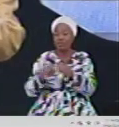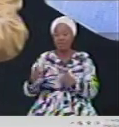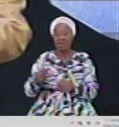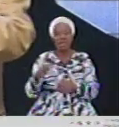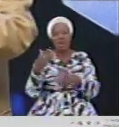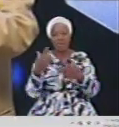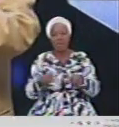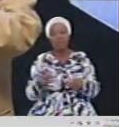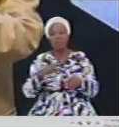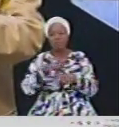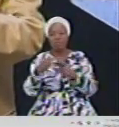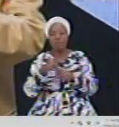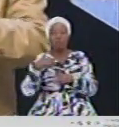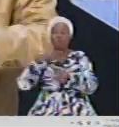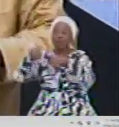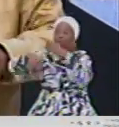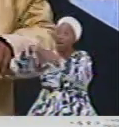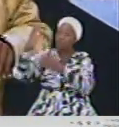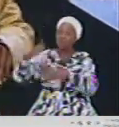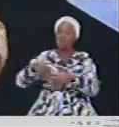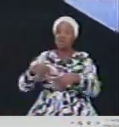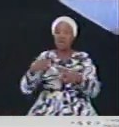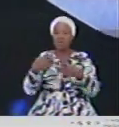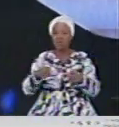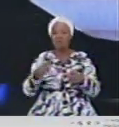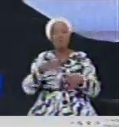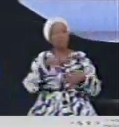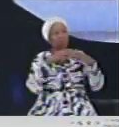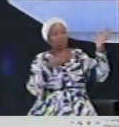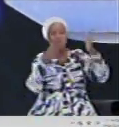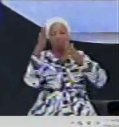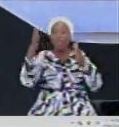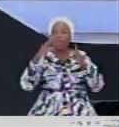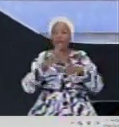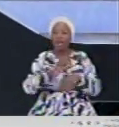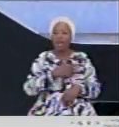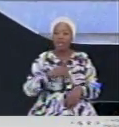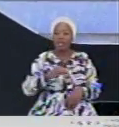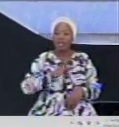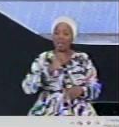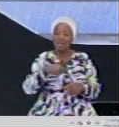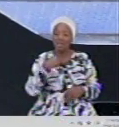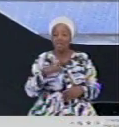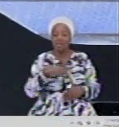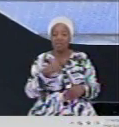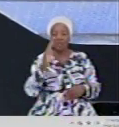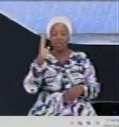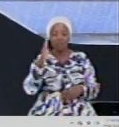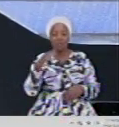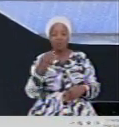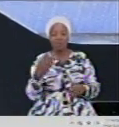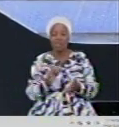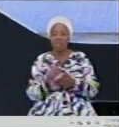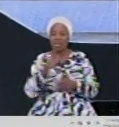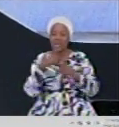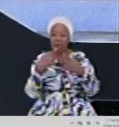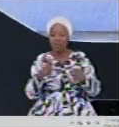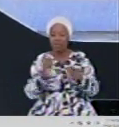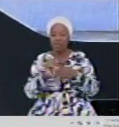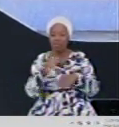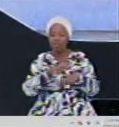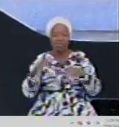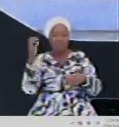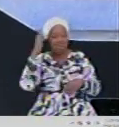happening where we go. They are happening on the side there. I can tell you, you know, testimonies of things happening that you didn't even